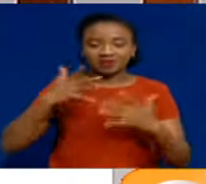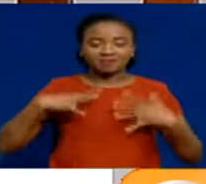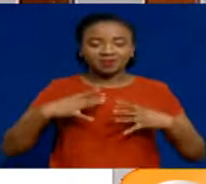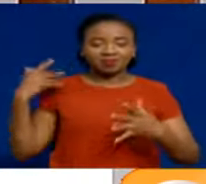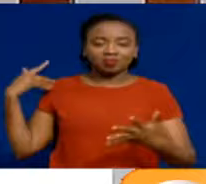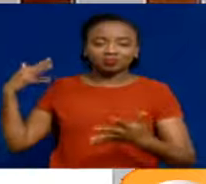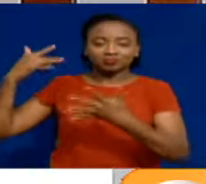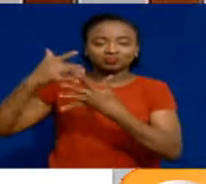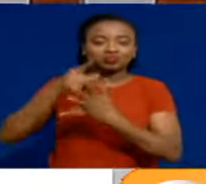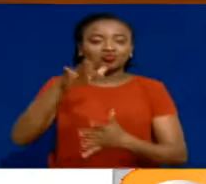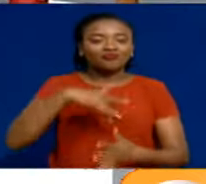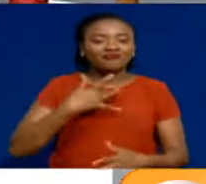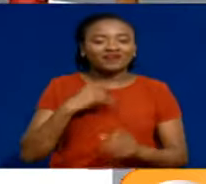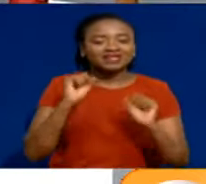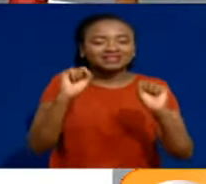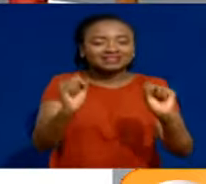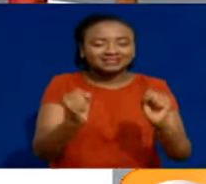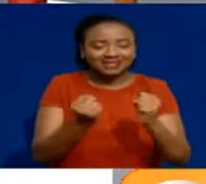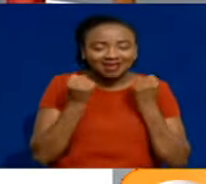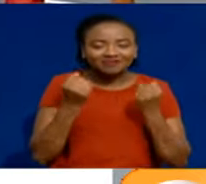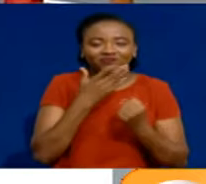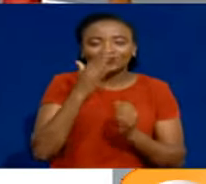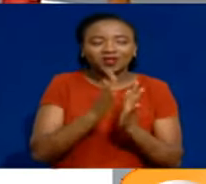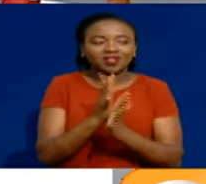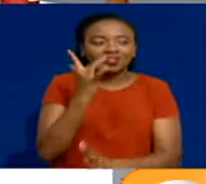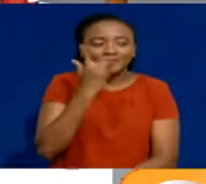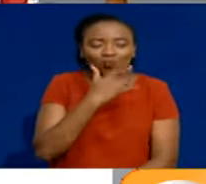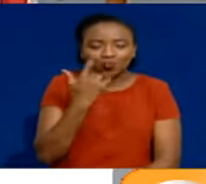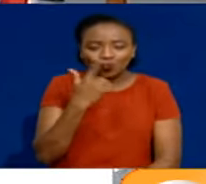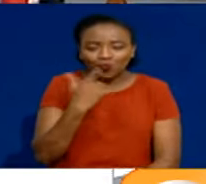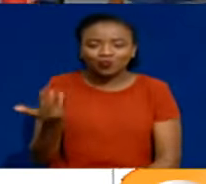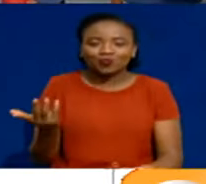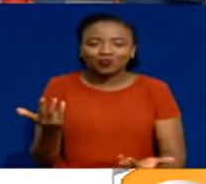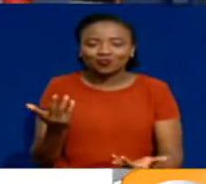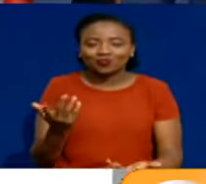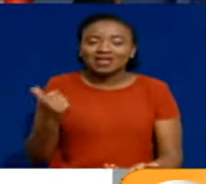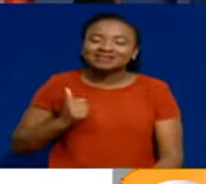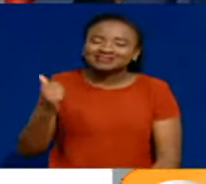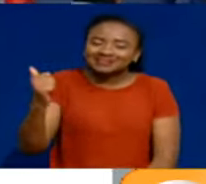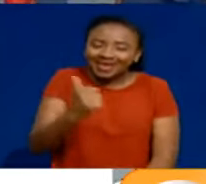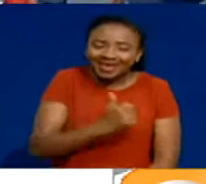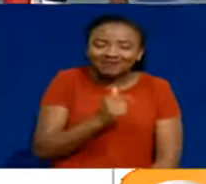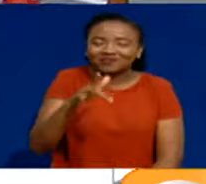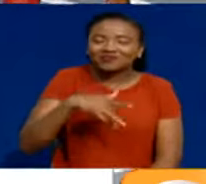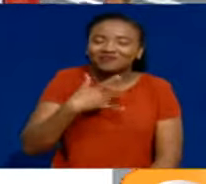whose hands are we safe? In whose hands are we safe? Jeff, in whose hands are we